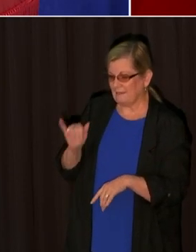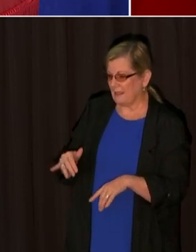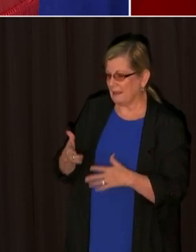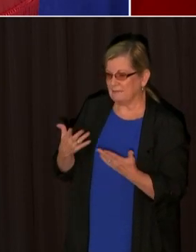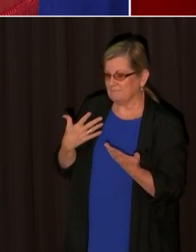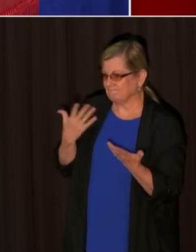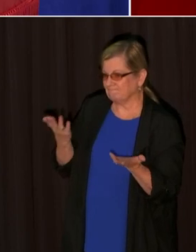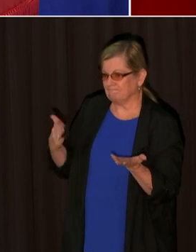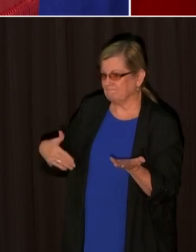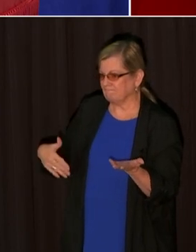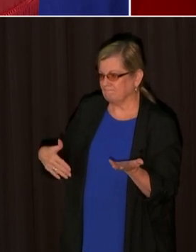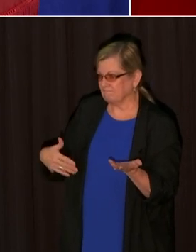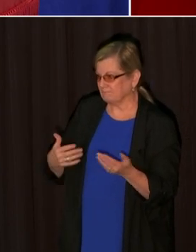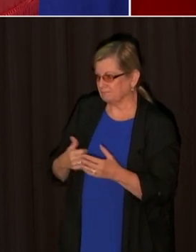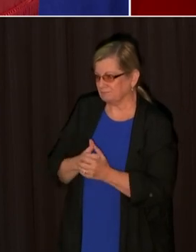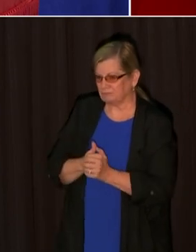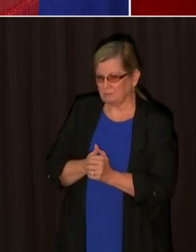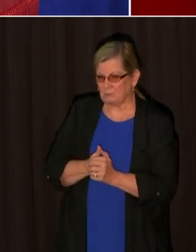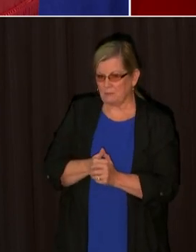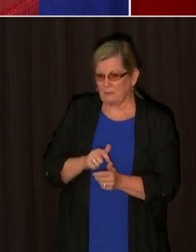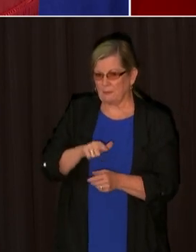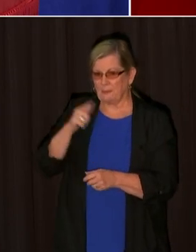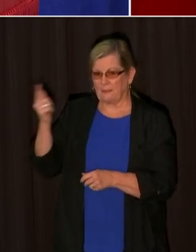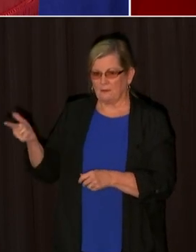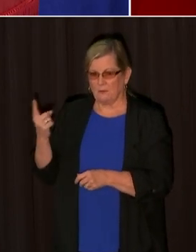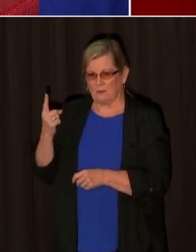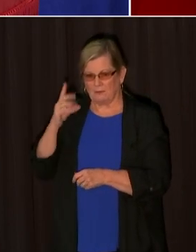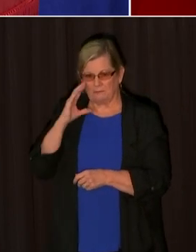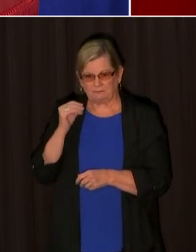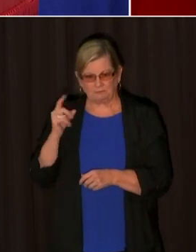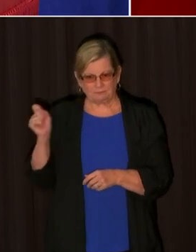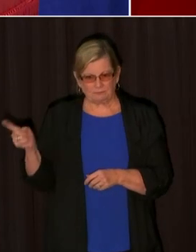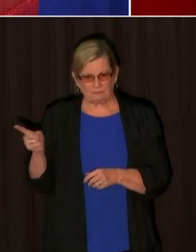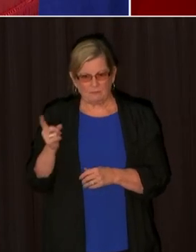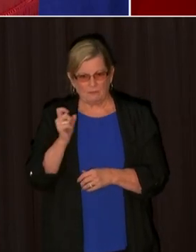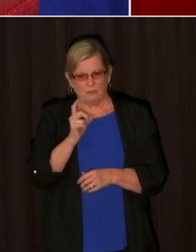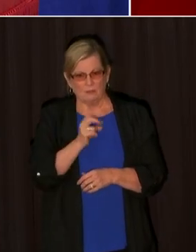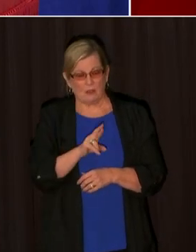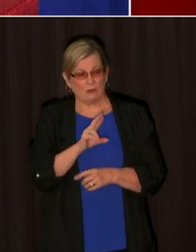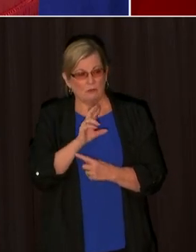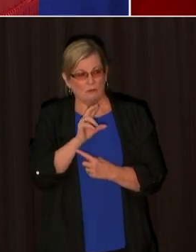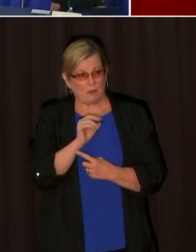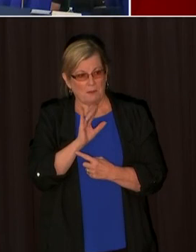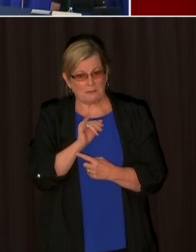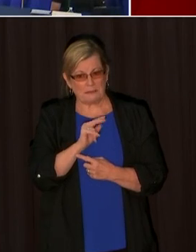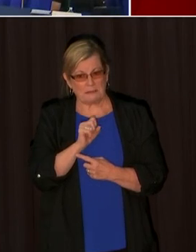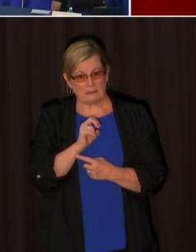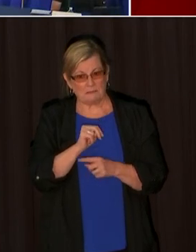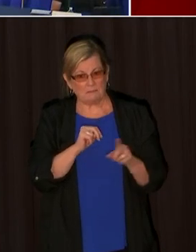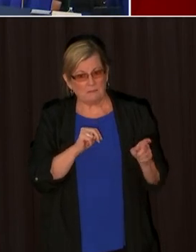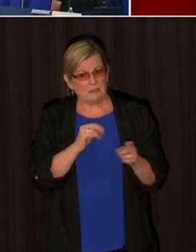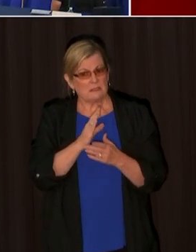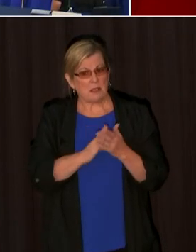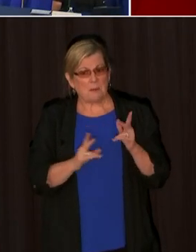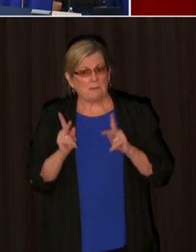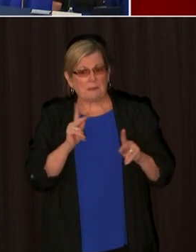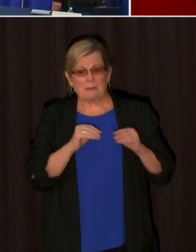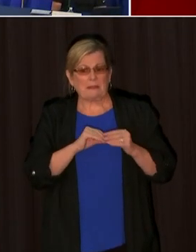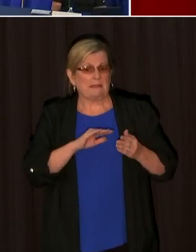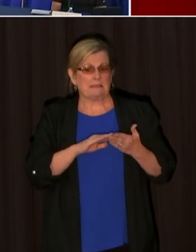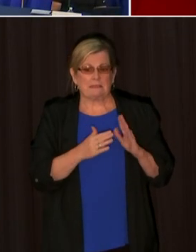Yes. Yes, I have a question for Dr. Robinson. Dr. Robinson, there are some in the community who believe